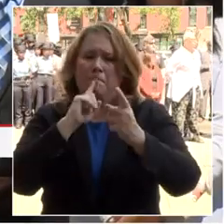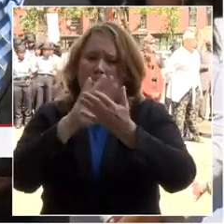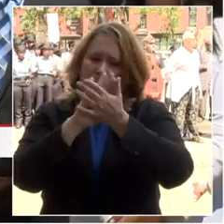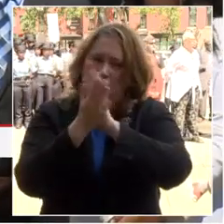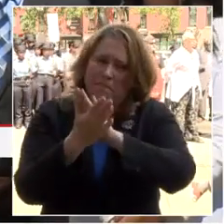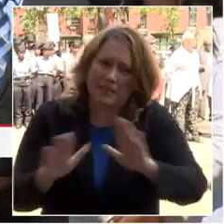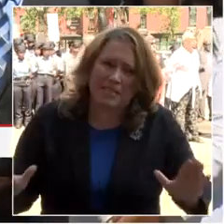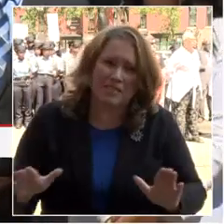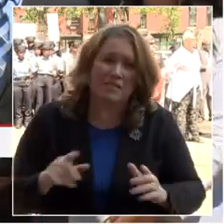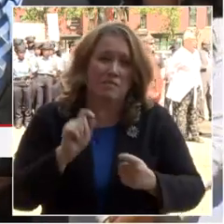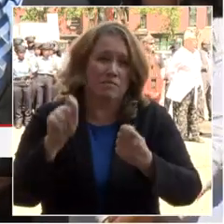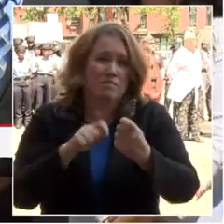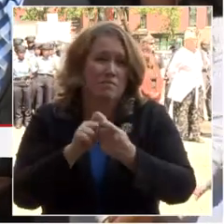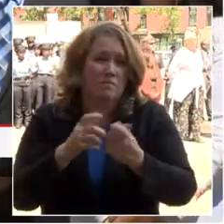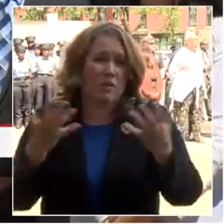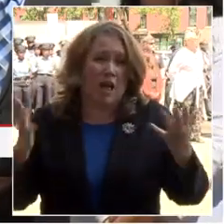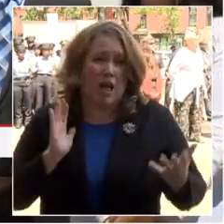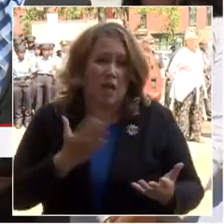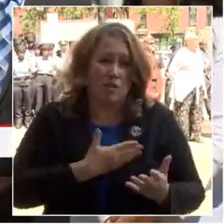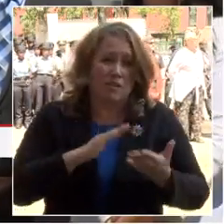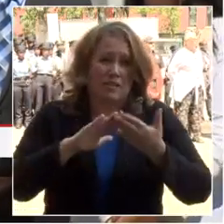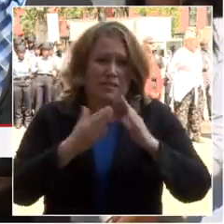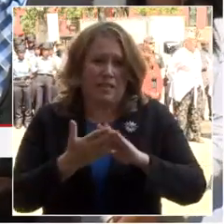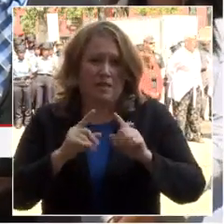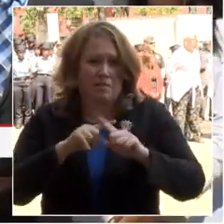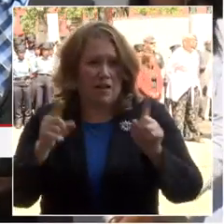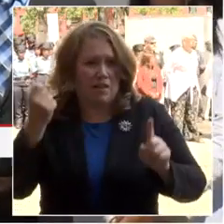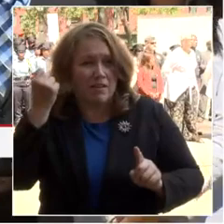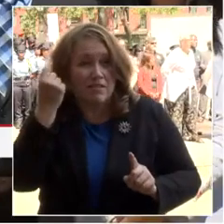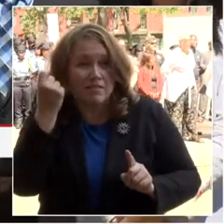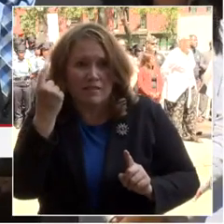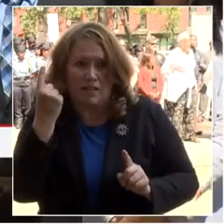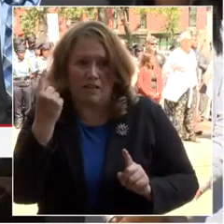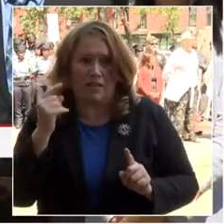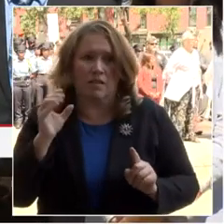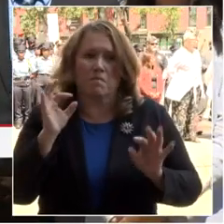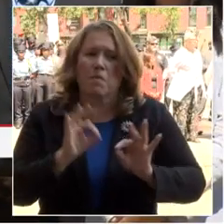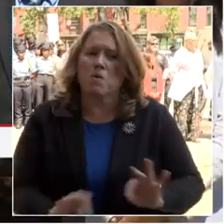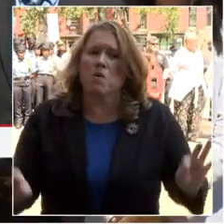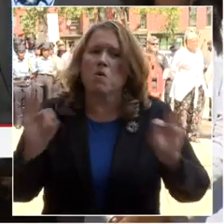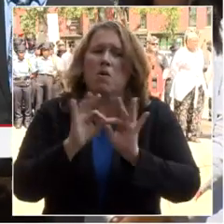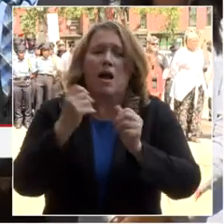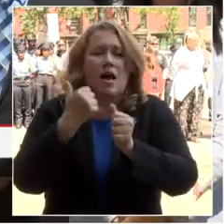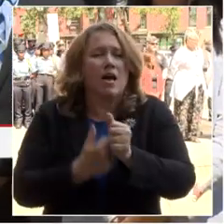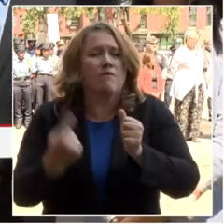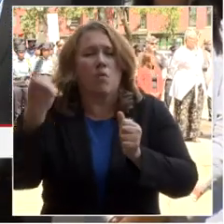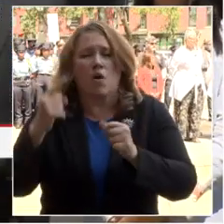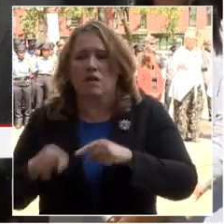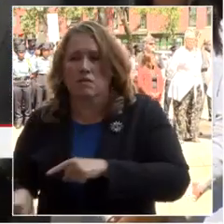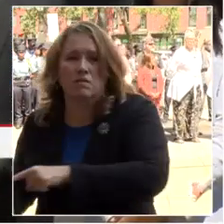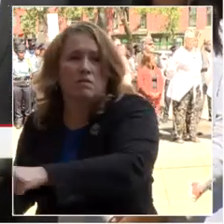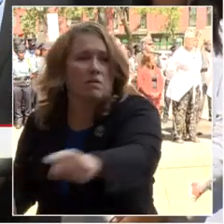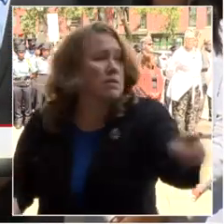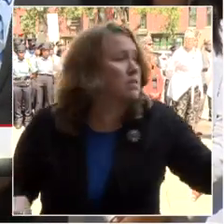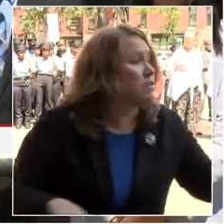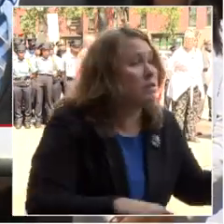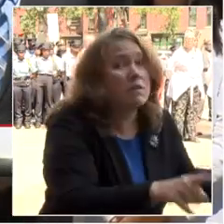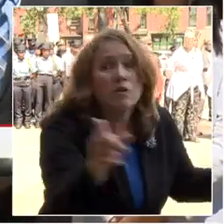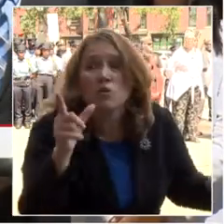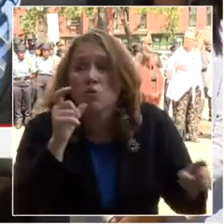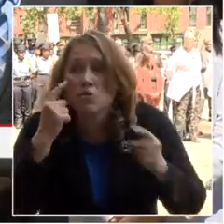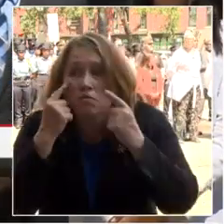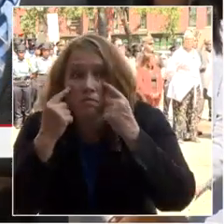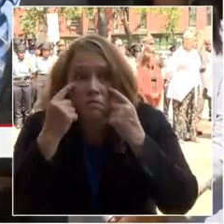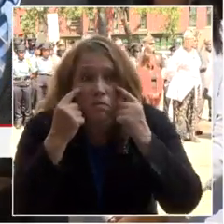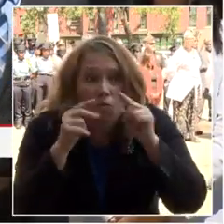our city, but with that, it is important that everyone keep a watchful eye and report anything